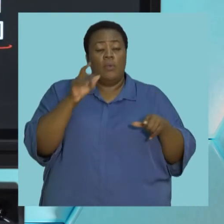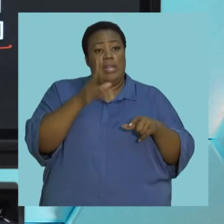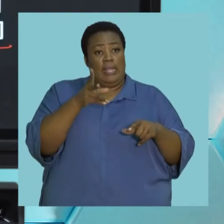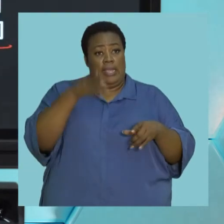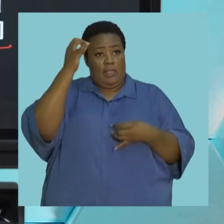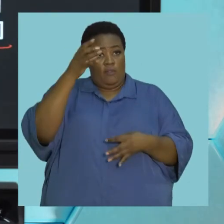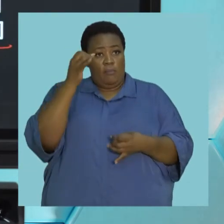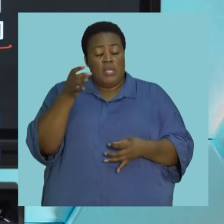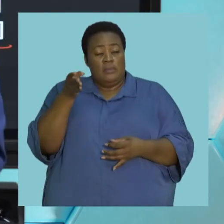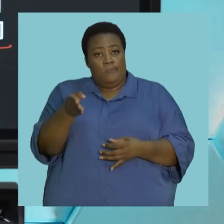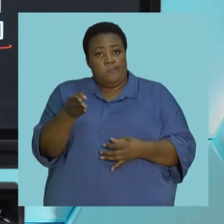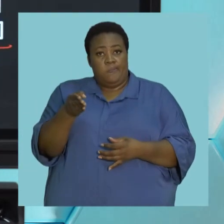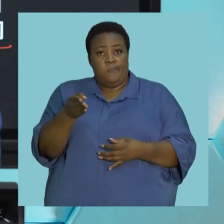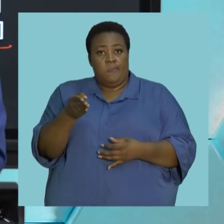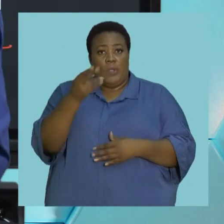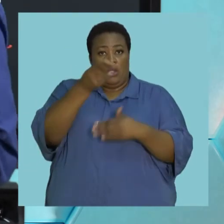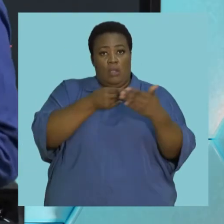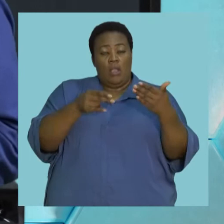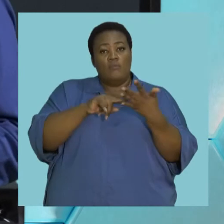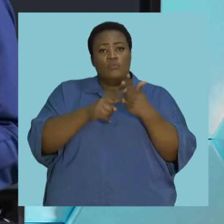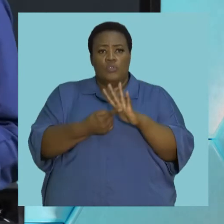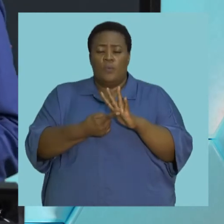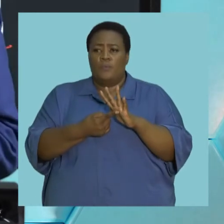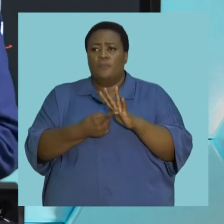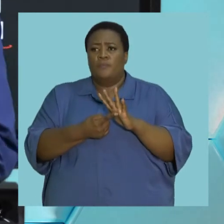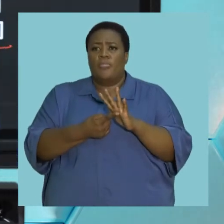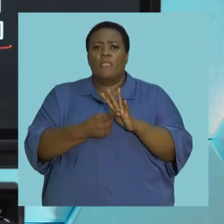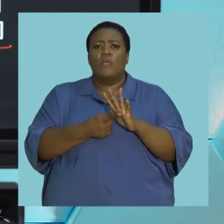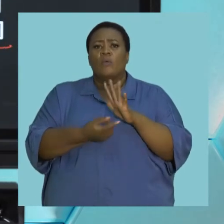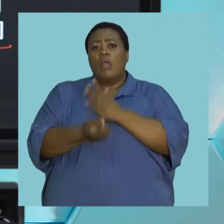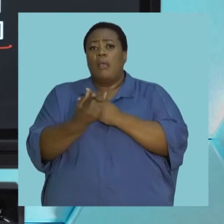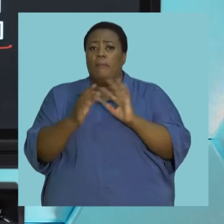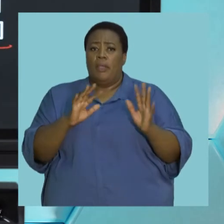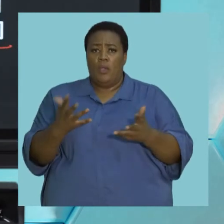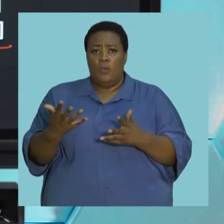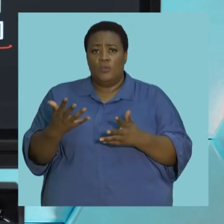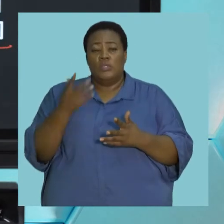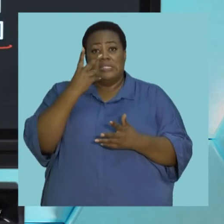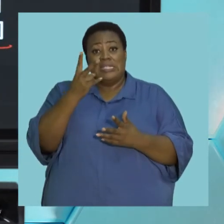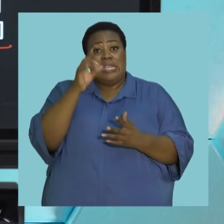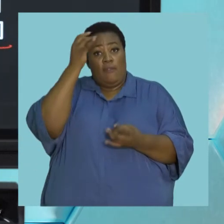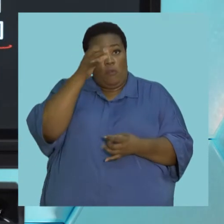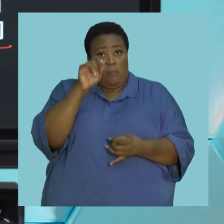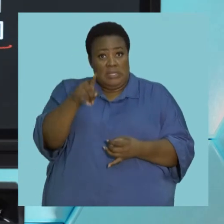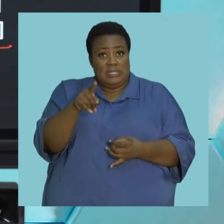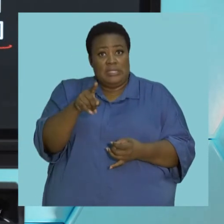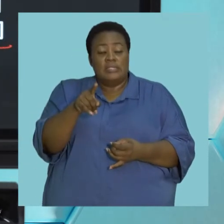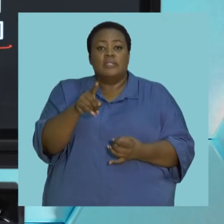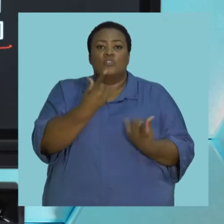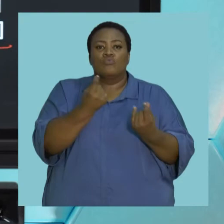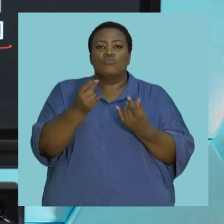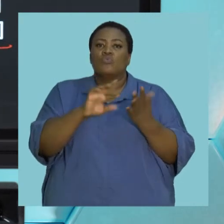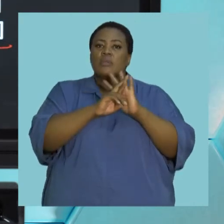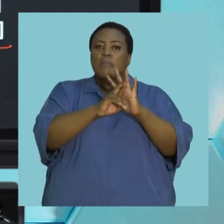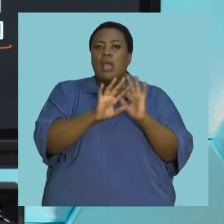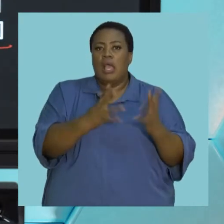again, information that is presented in the graph showing a trend. So let's look at how that information can be presented and a report can